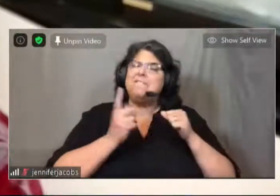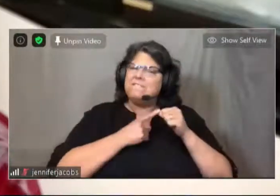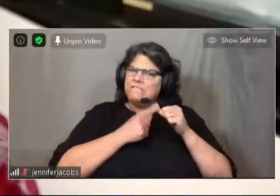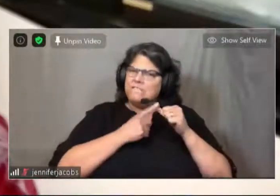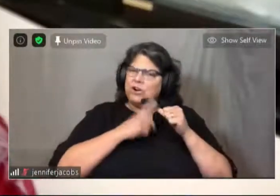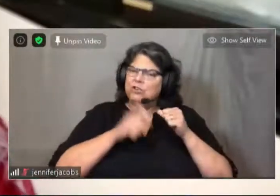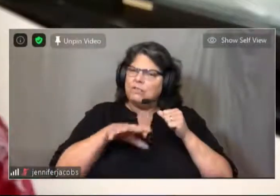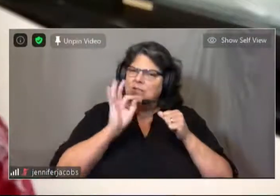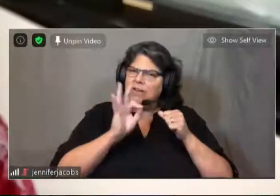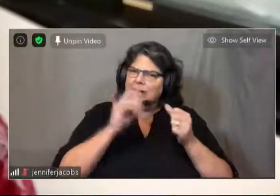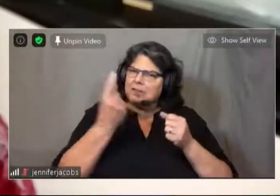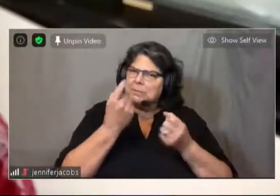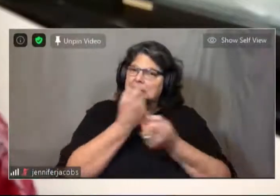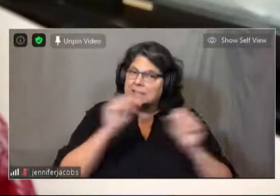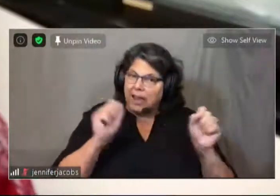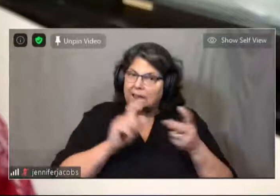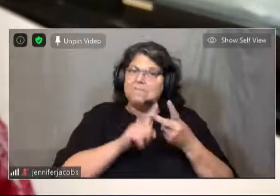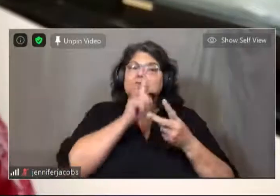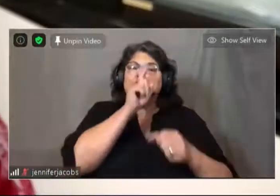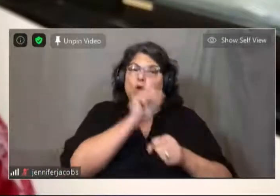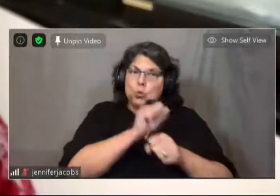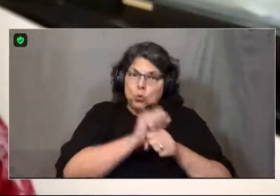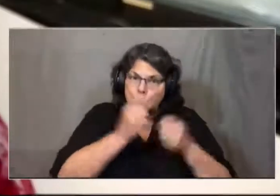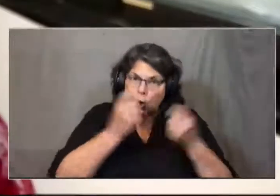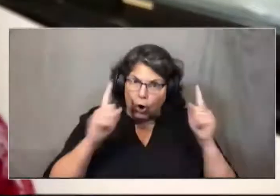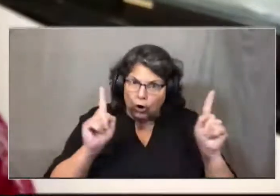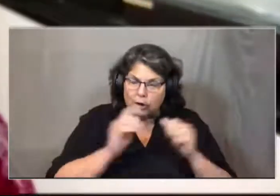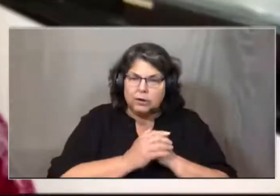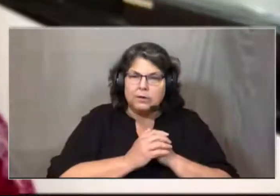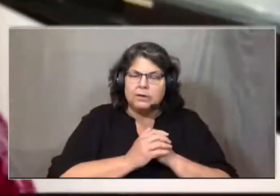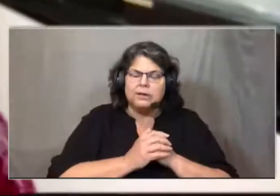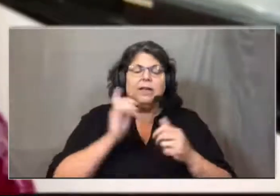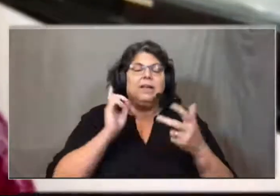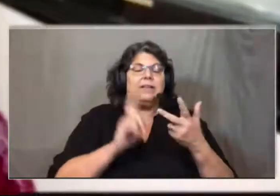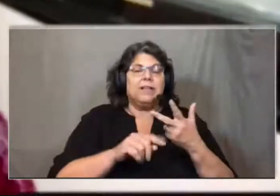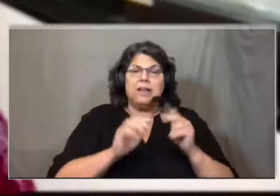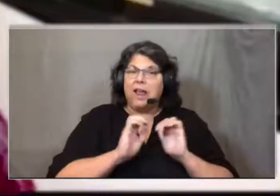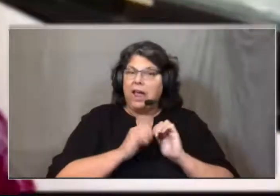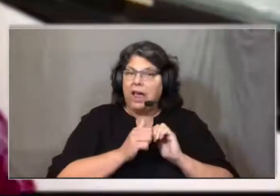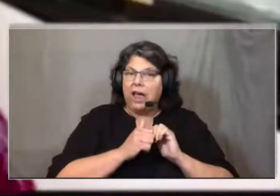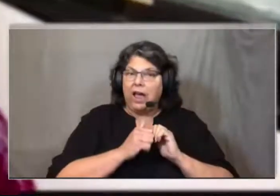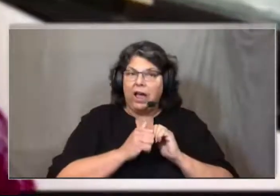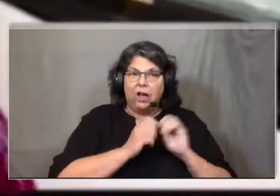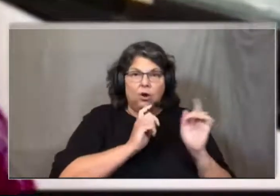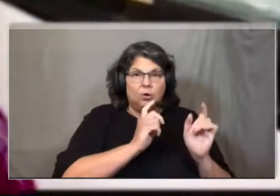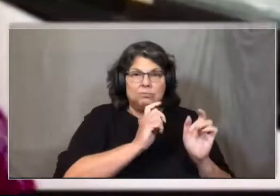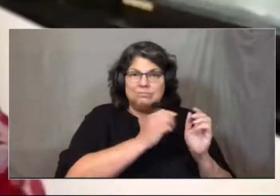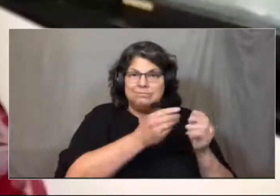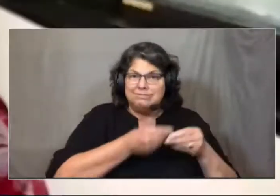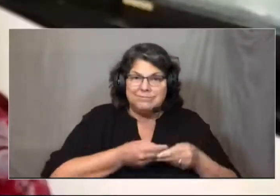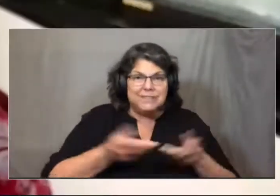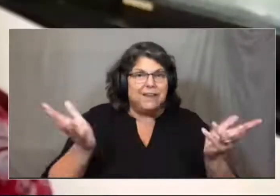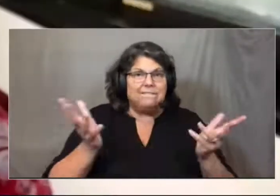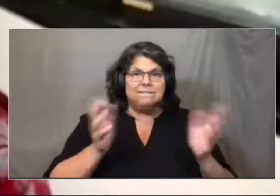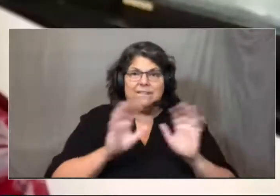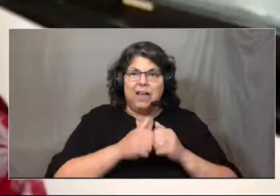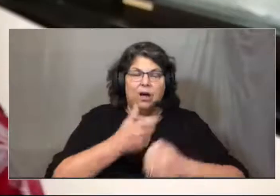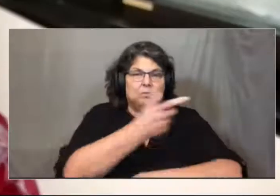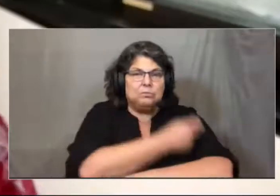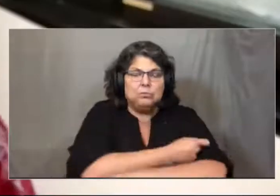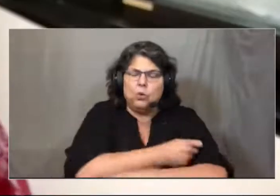is the big problem. Finally, there's distribution. It would be a huge